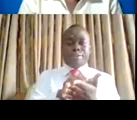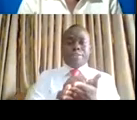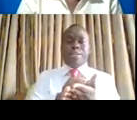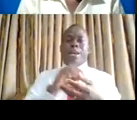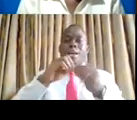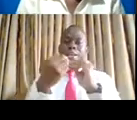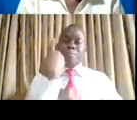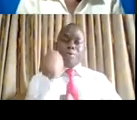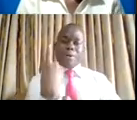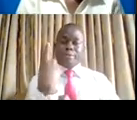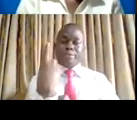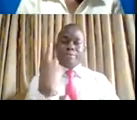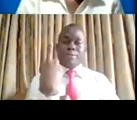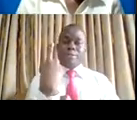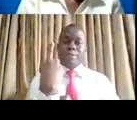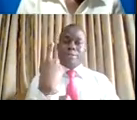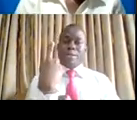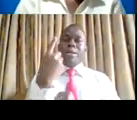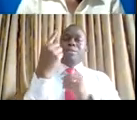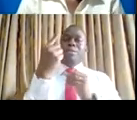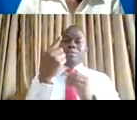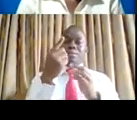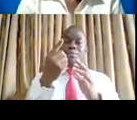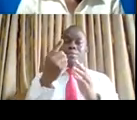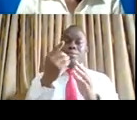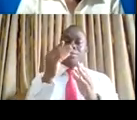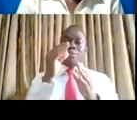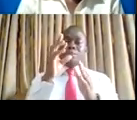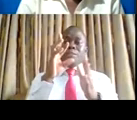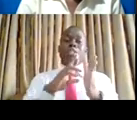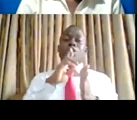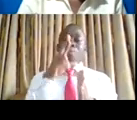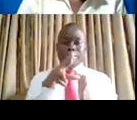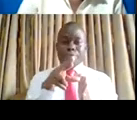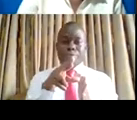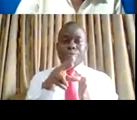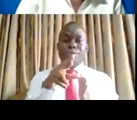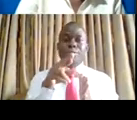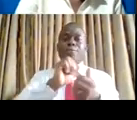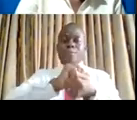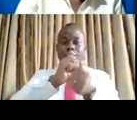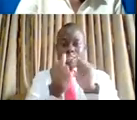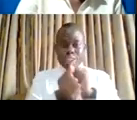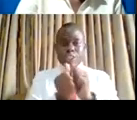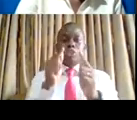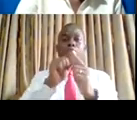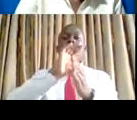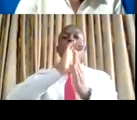one, it has made recommendations for amendments to the